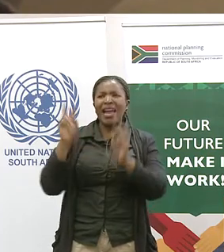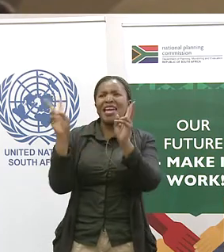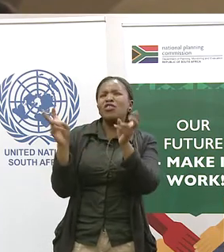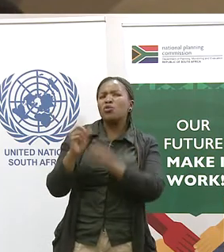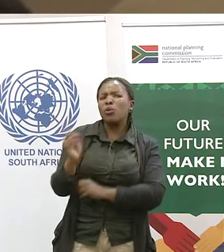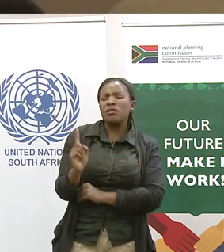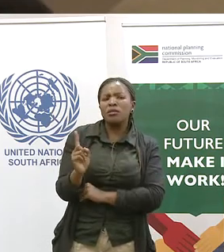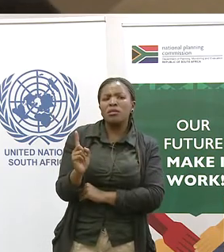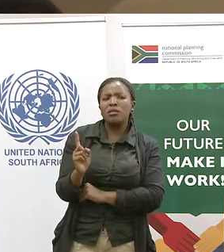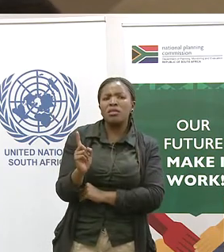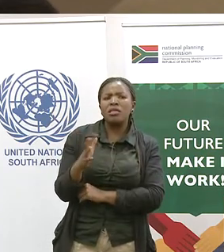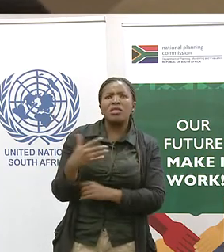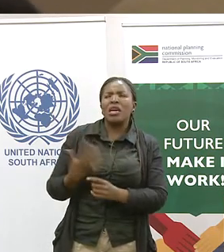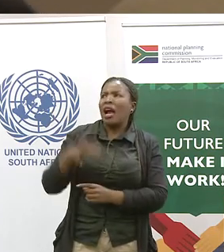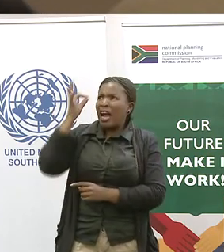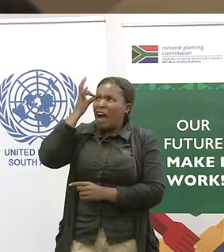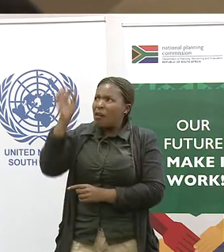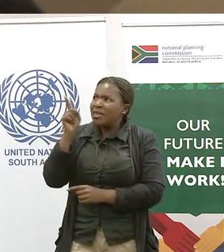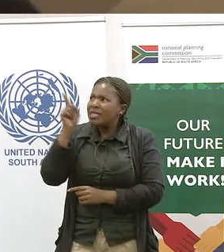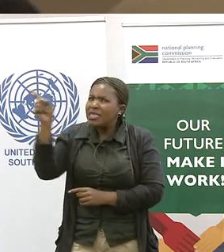is failing to meet their own target